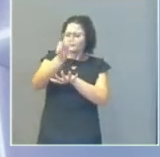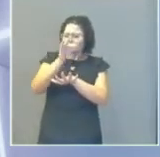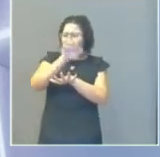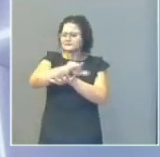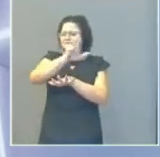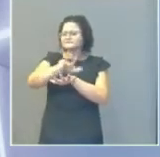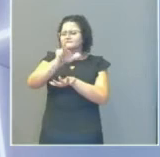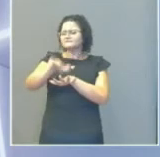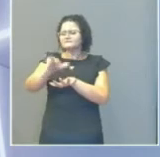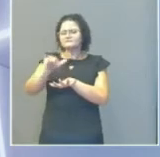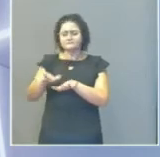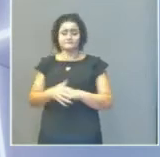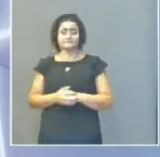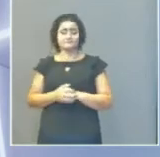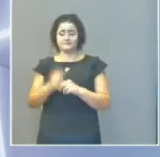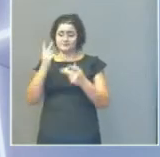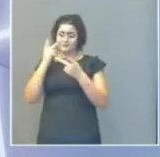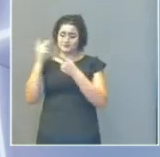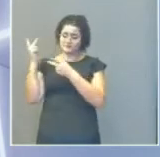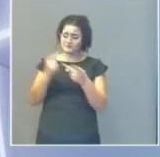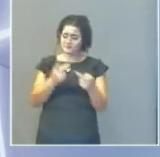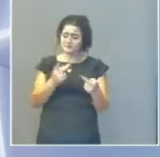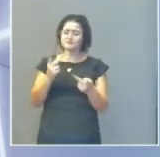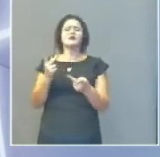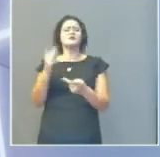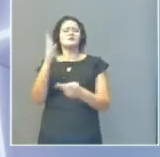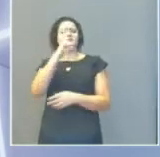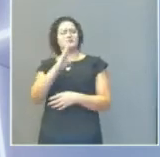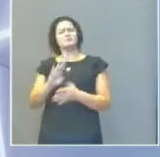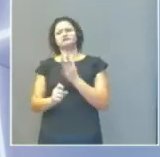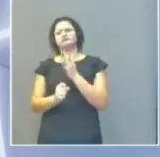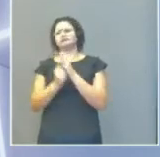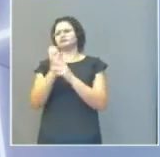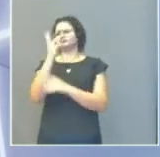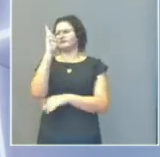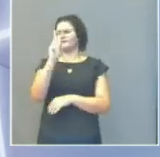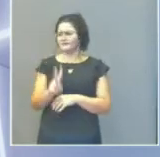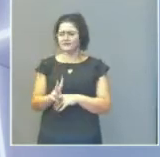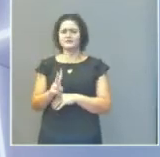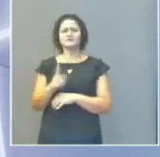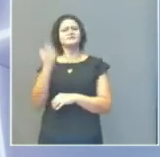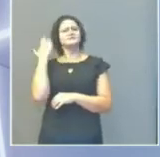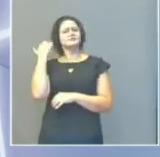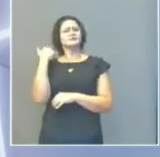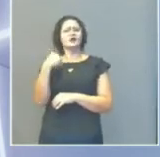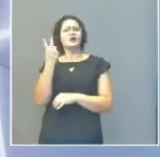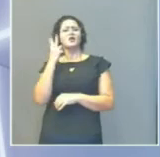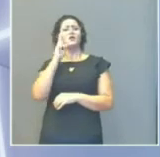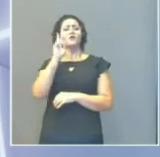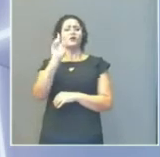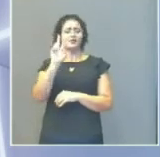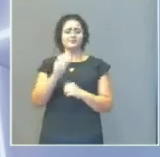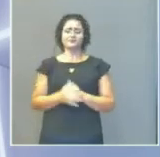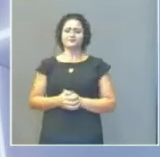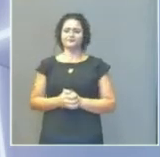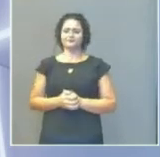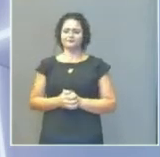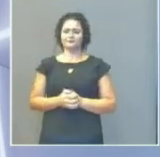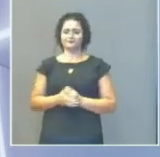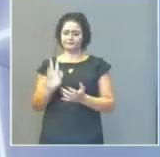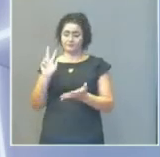I visited Brazil many times in the past, and I remember I was in a